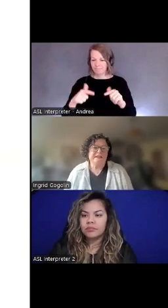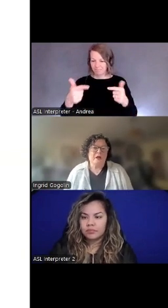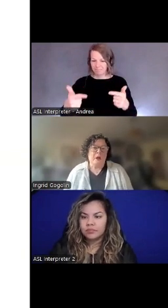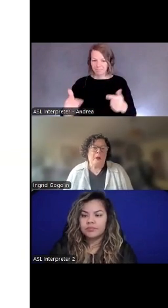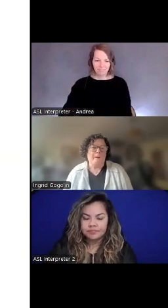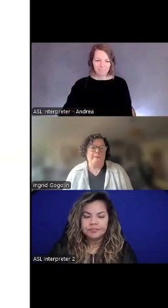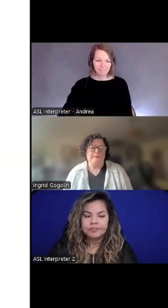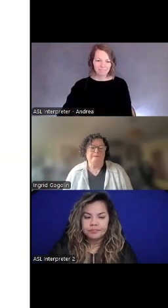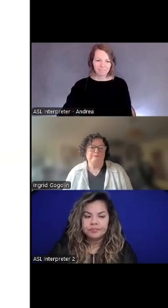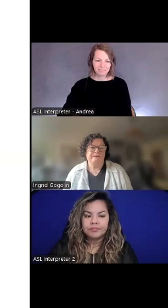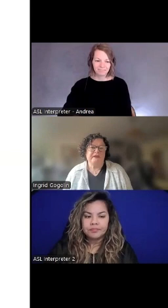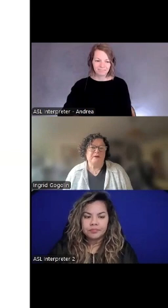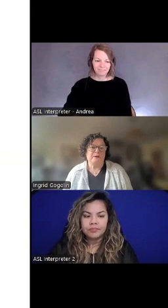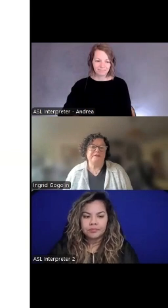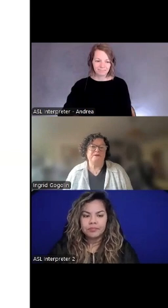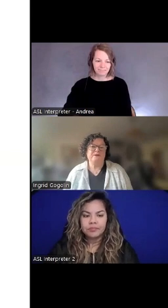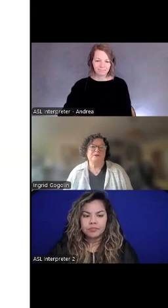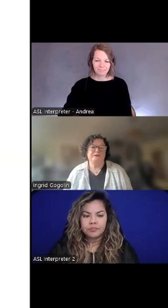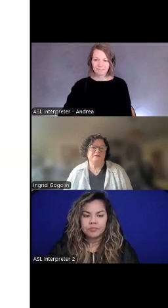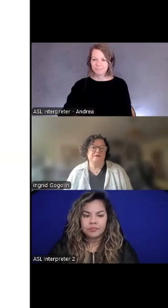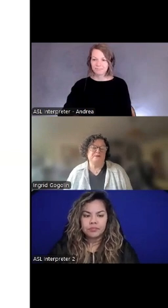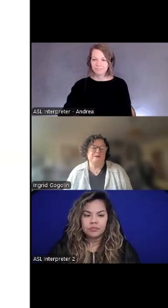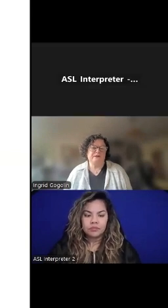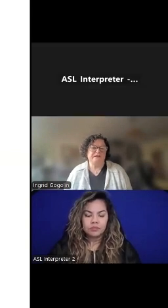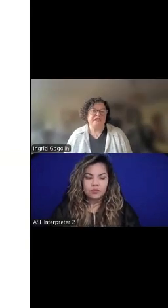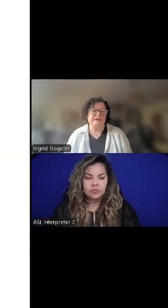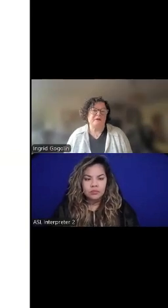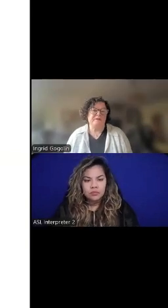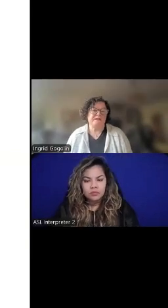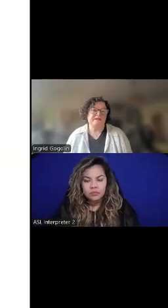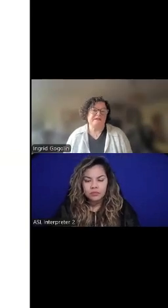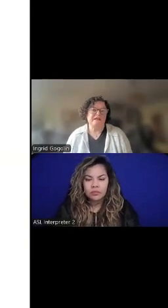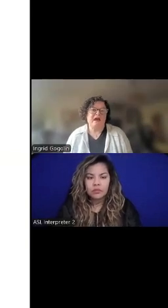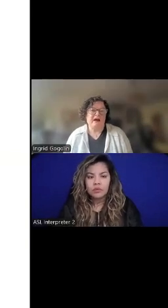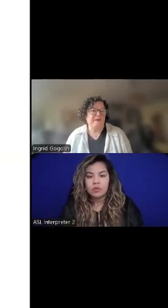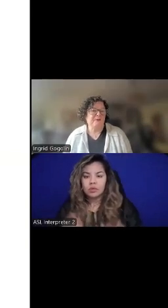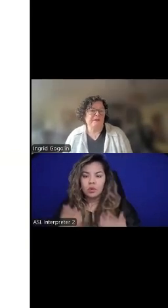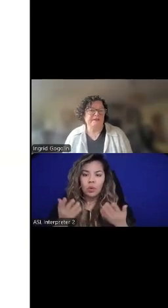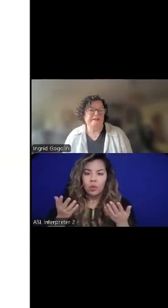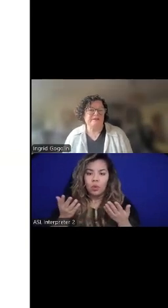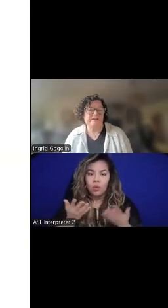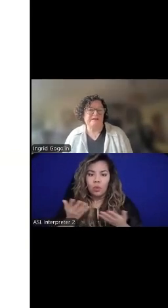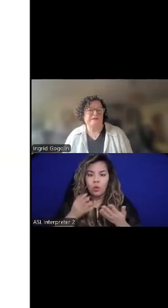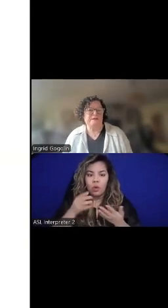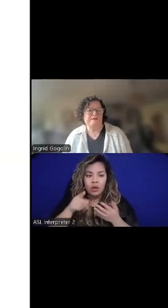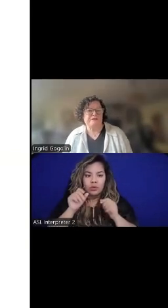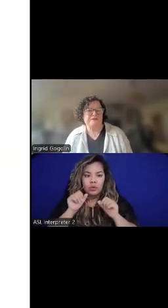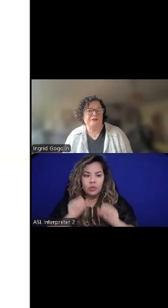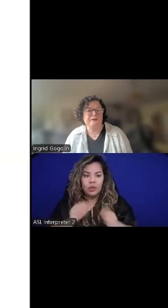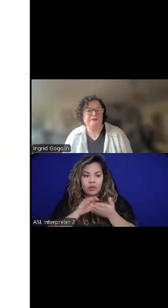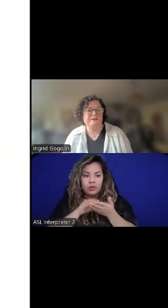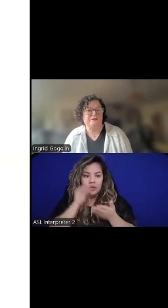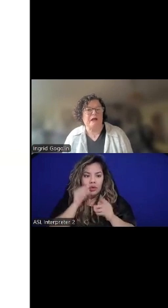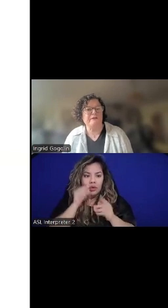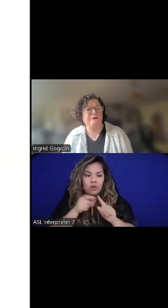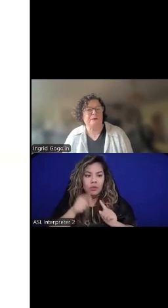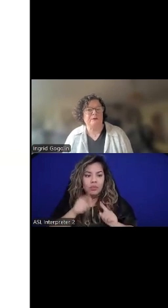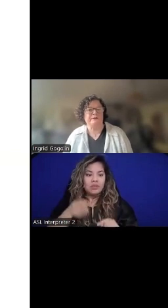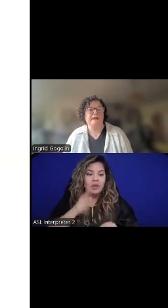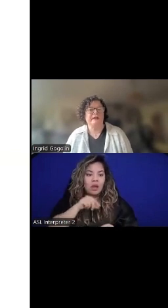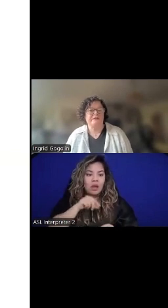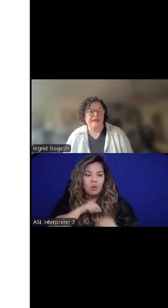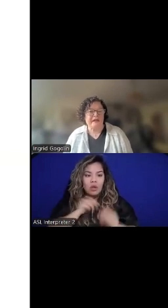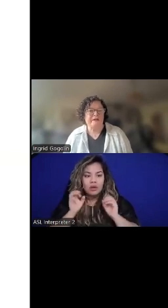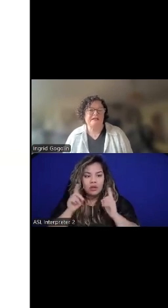please. What you can take from this is high quality education research journals around the